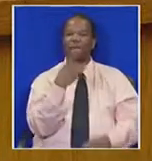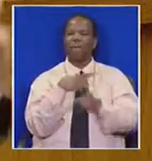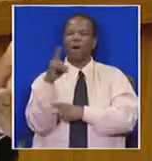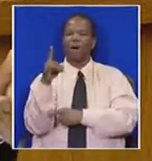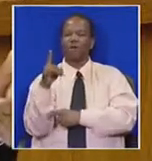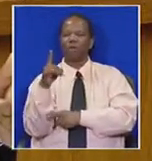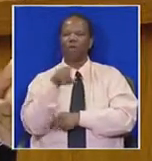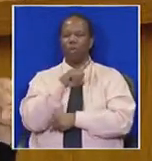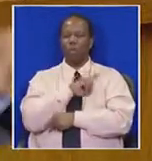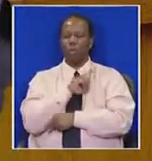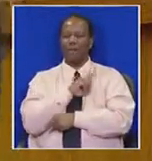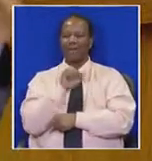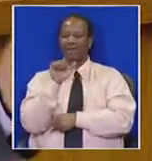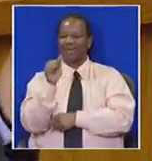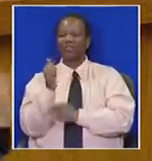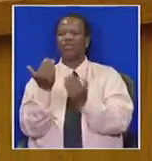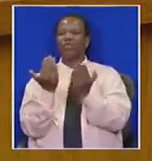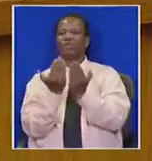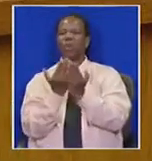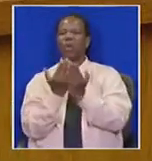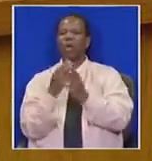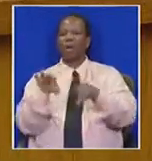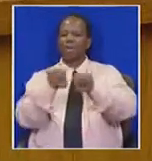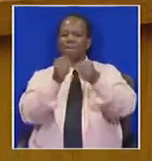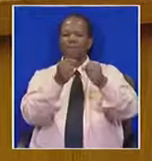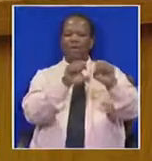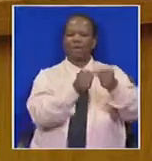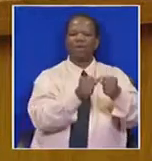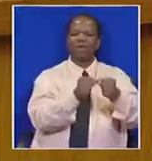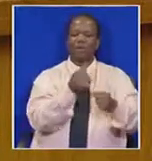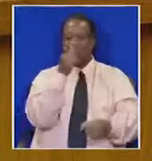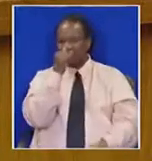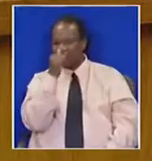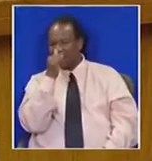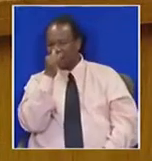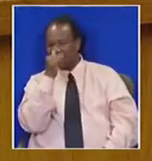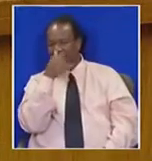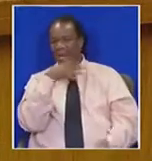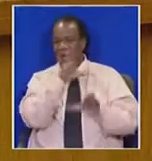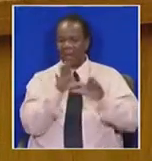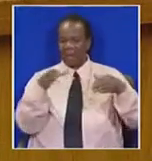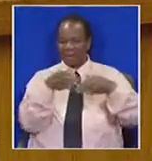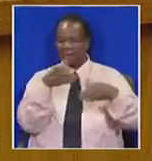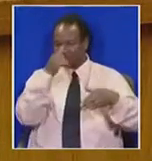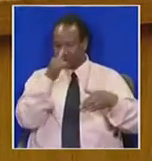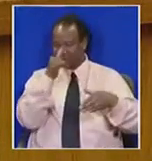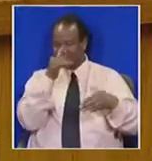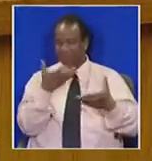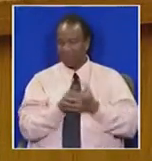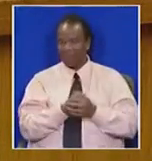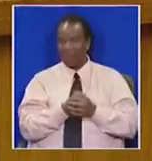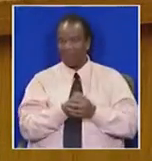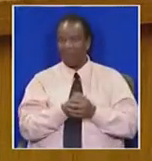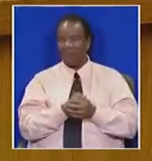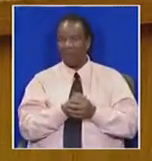the conditions in the school, vandalism, issues of crime, gangsterism. I would like him